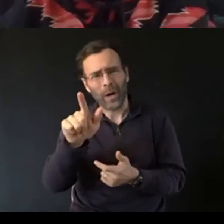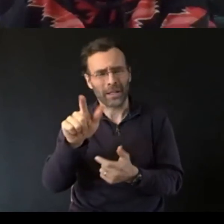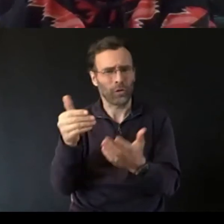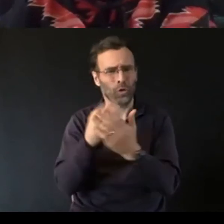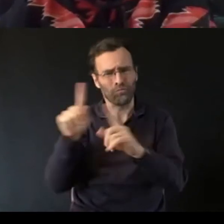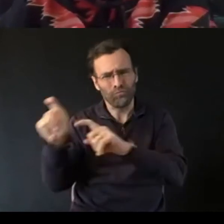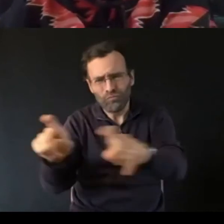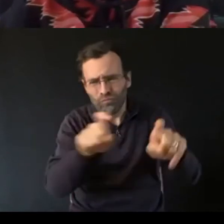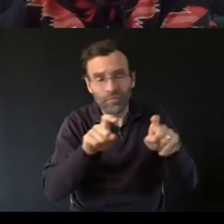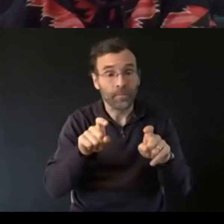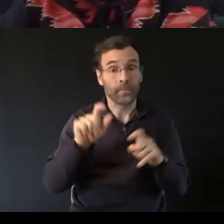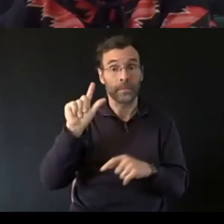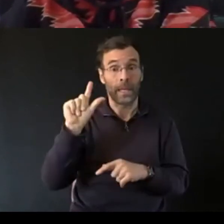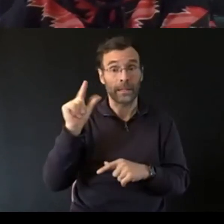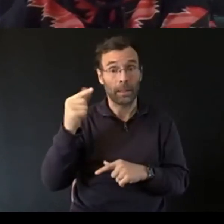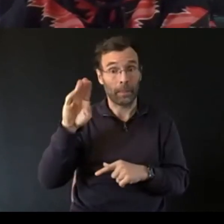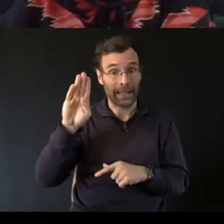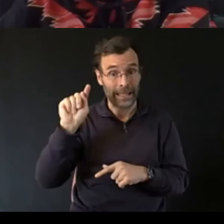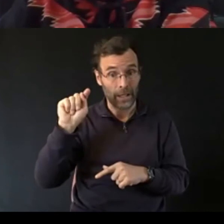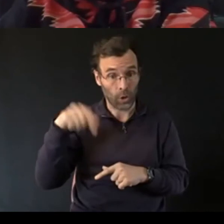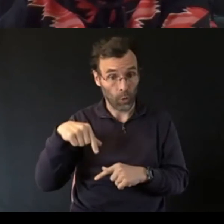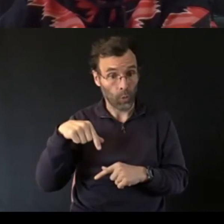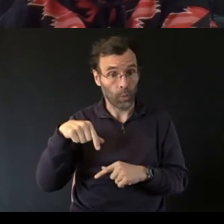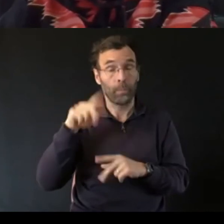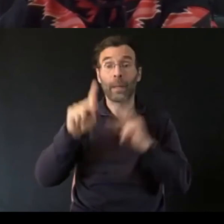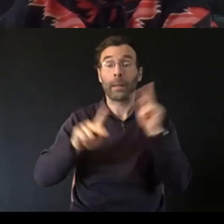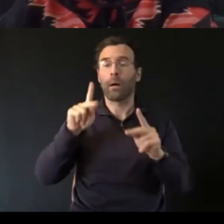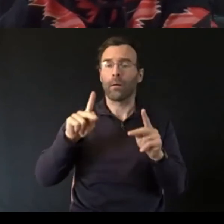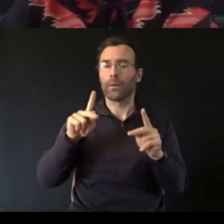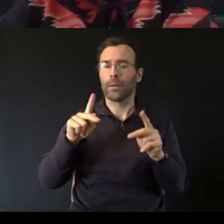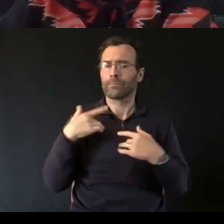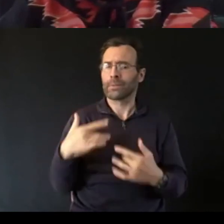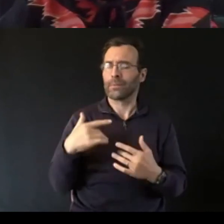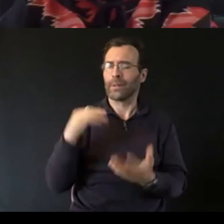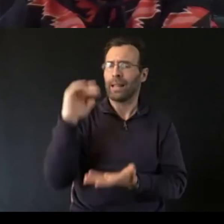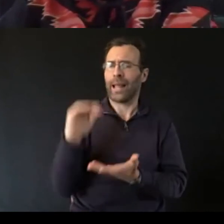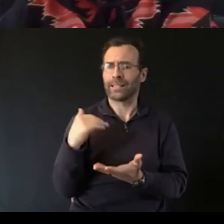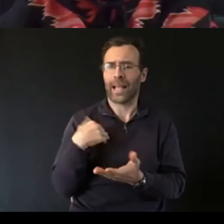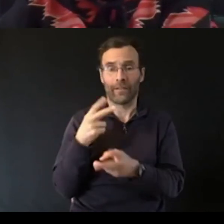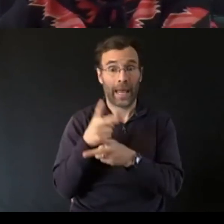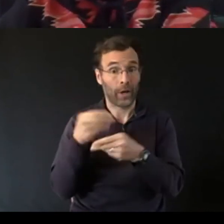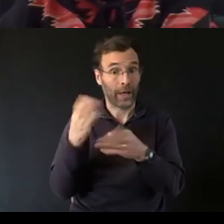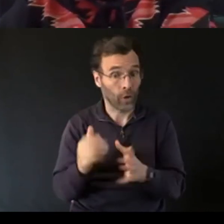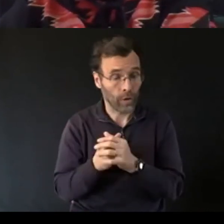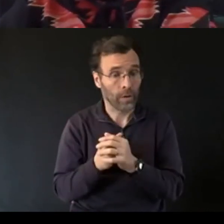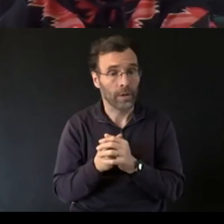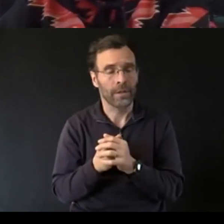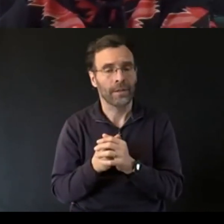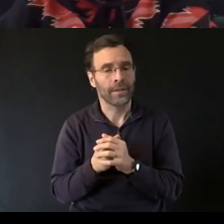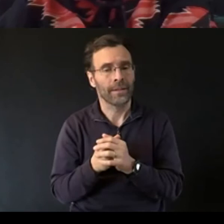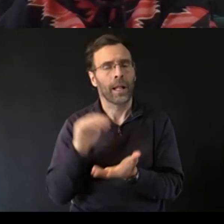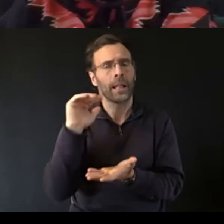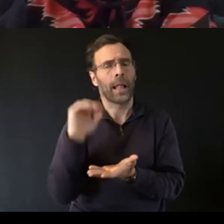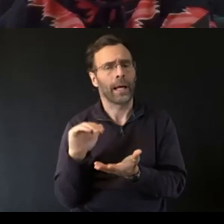data. LGBT people are less likely to have a caregiver. They're less likely to have a spouse